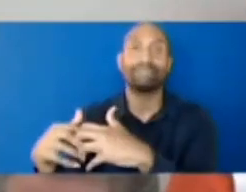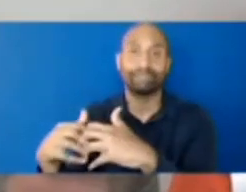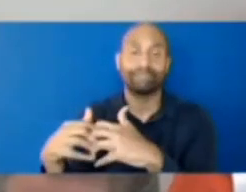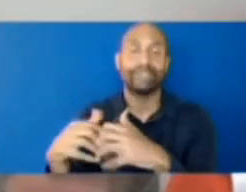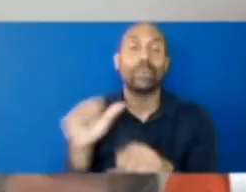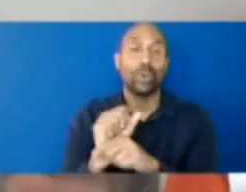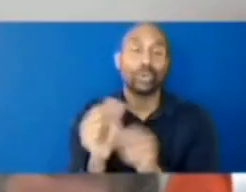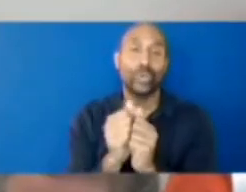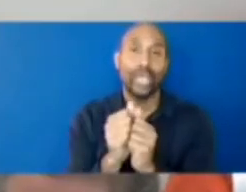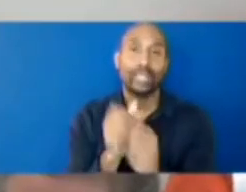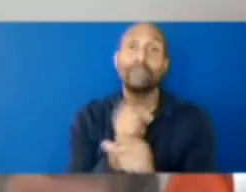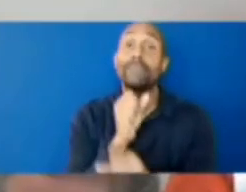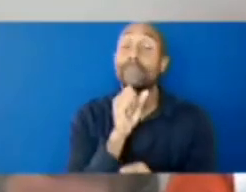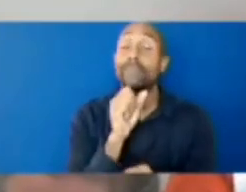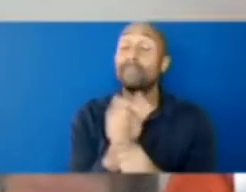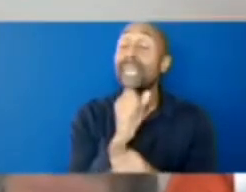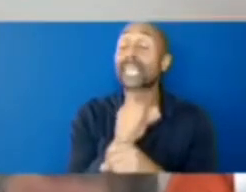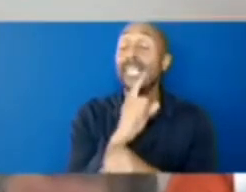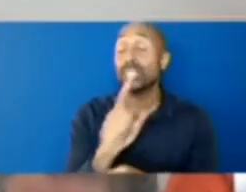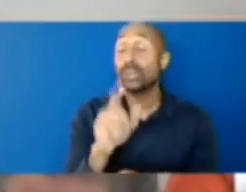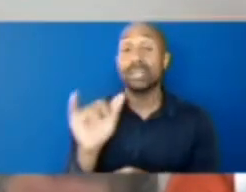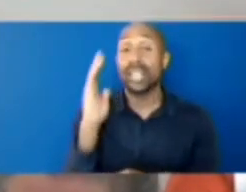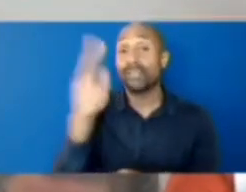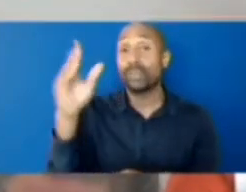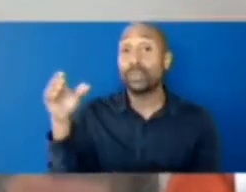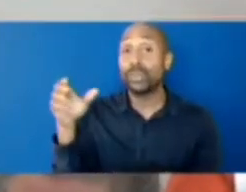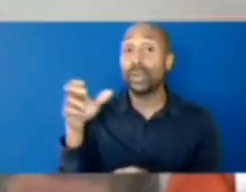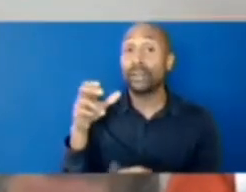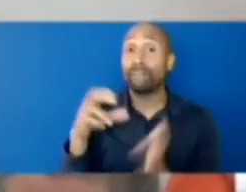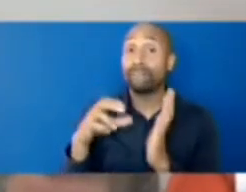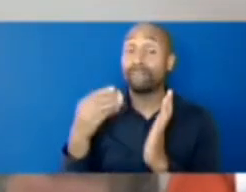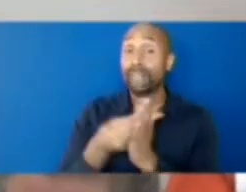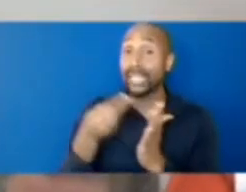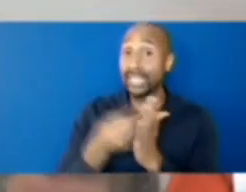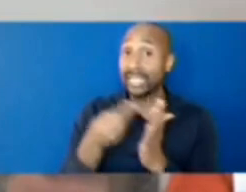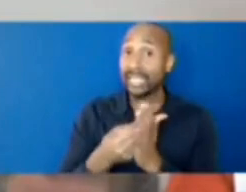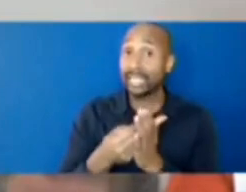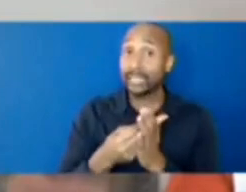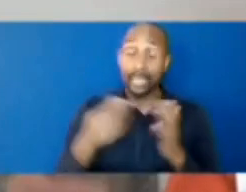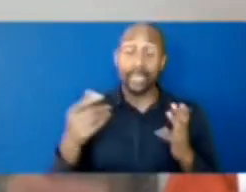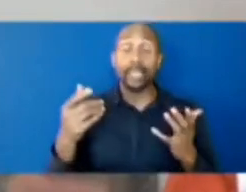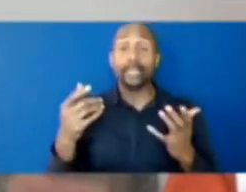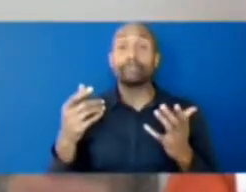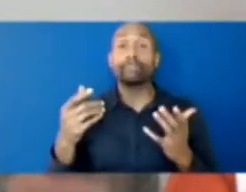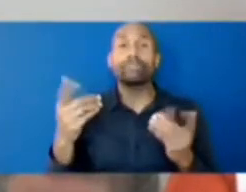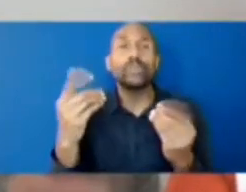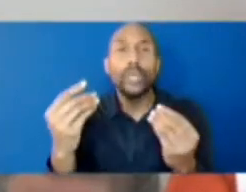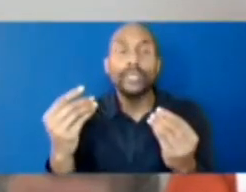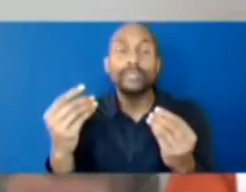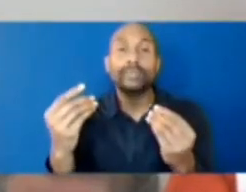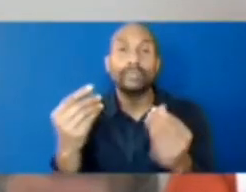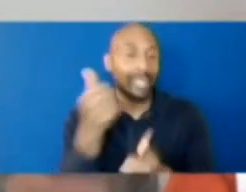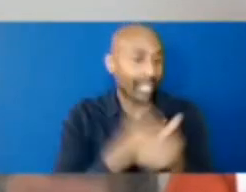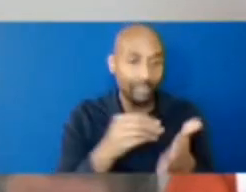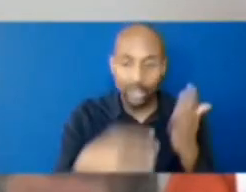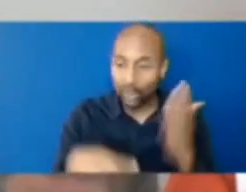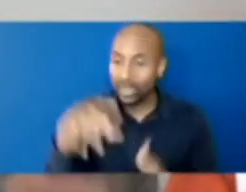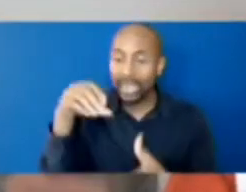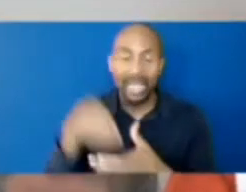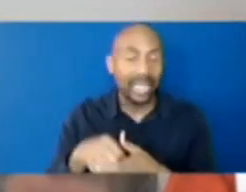is aligned so that every student in Mecklenburg County, regardless of whether they go to a charter